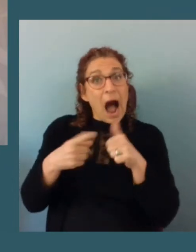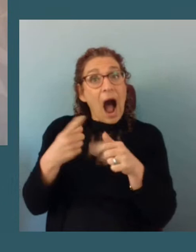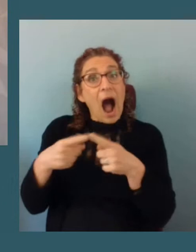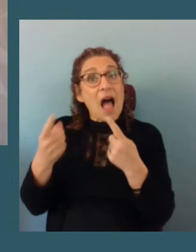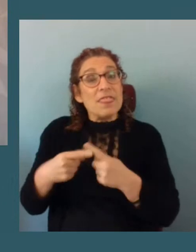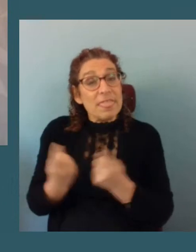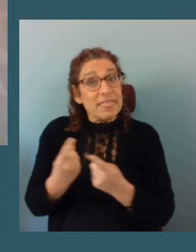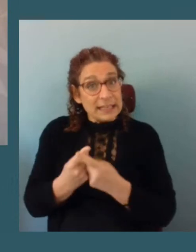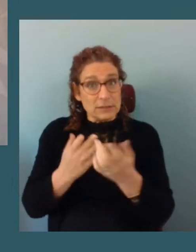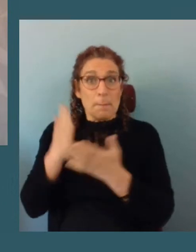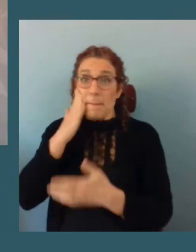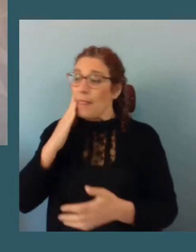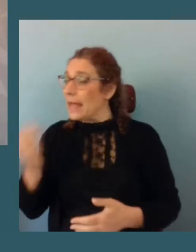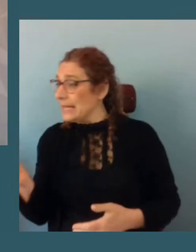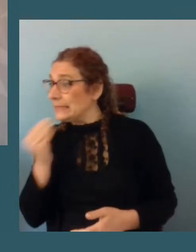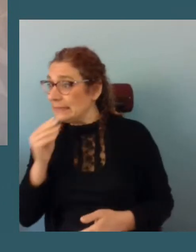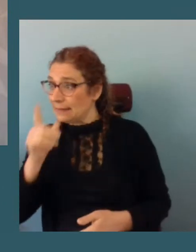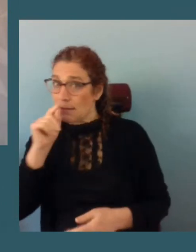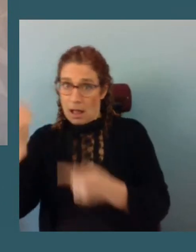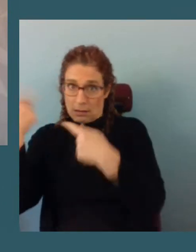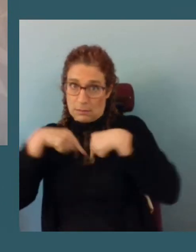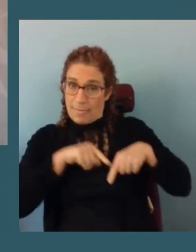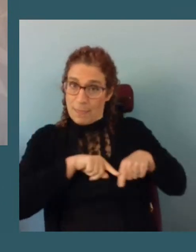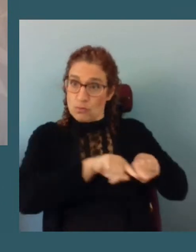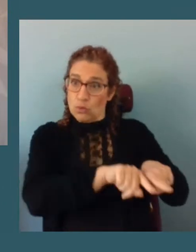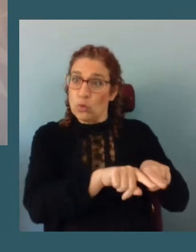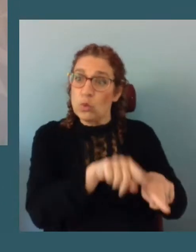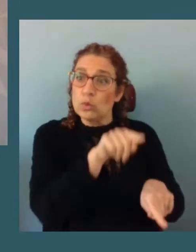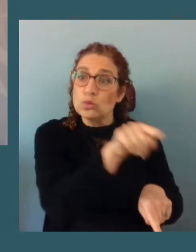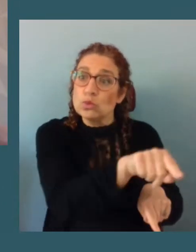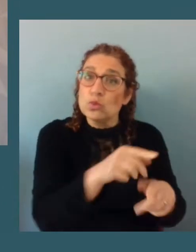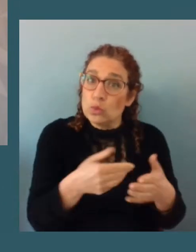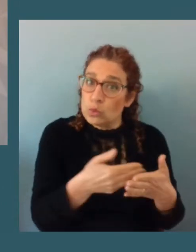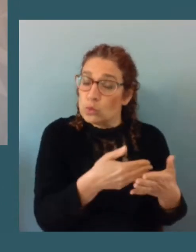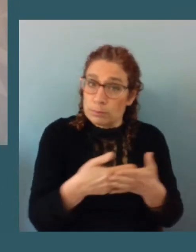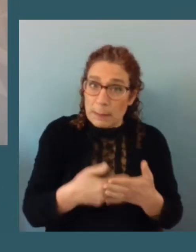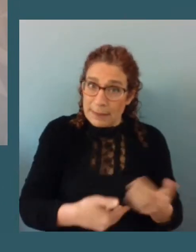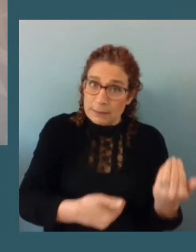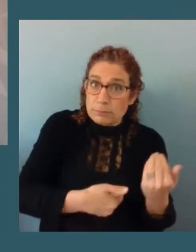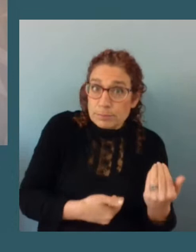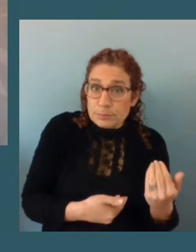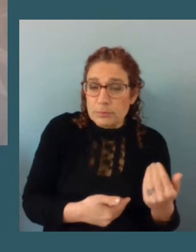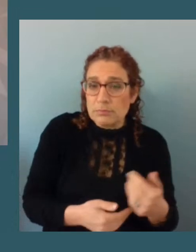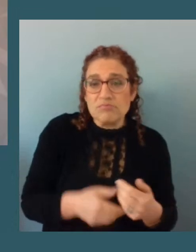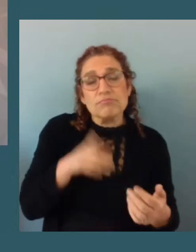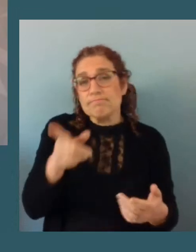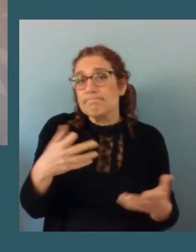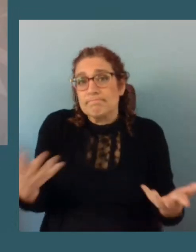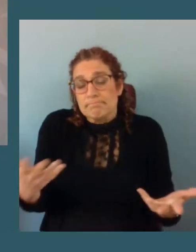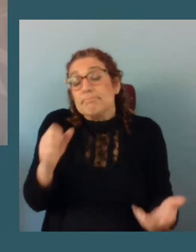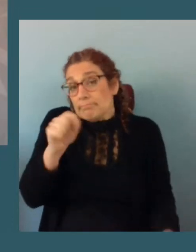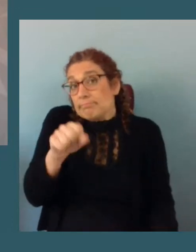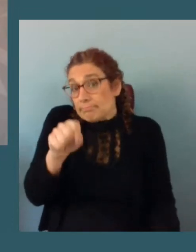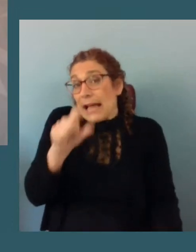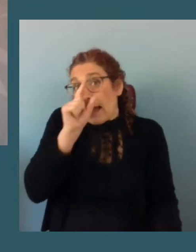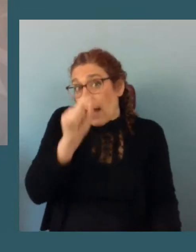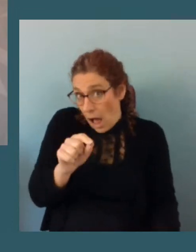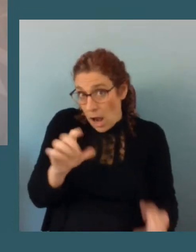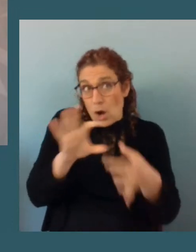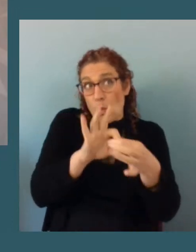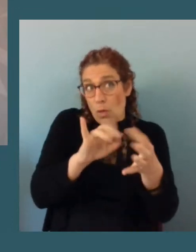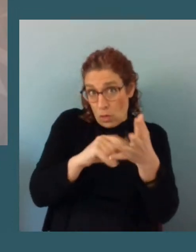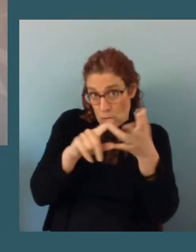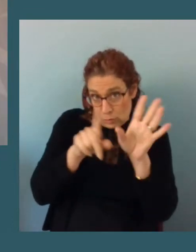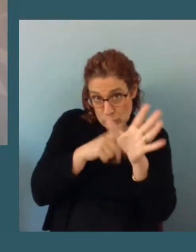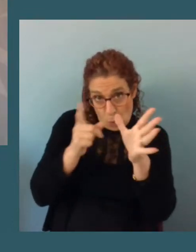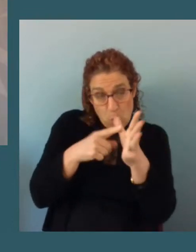well? So I have to say, in my experience, the answer is yes, sometimes with soya, sometimes with